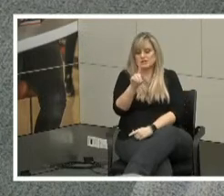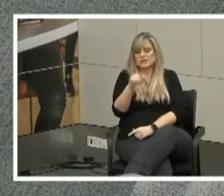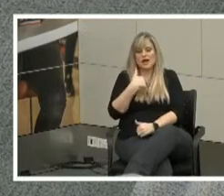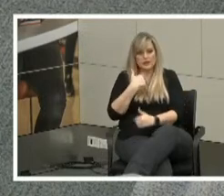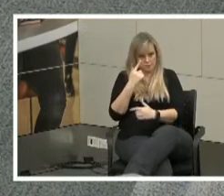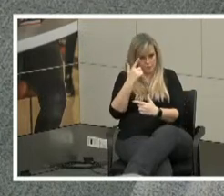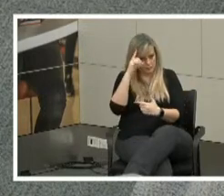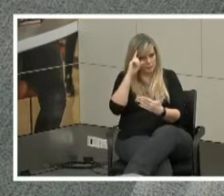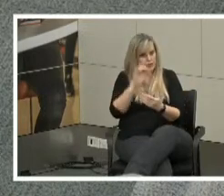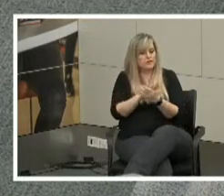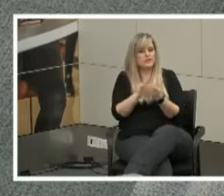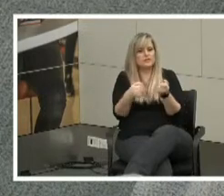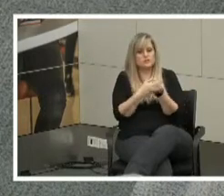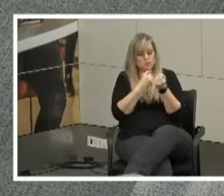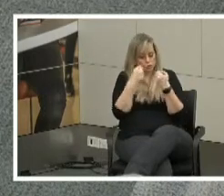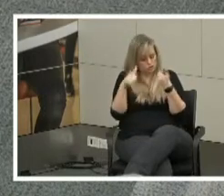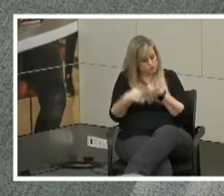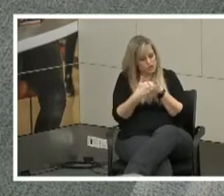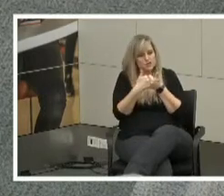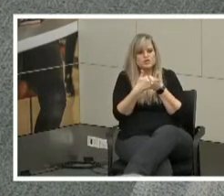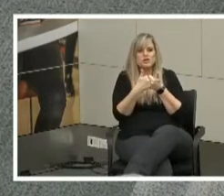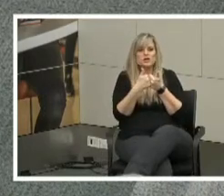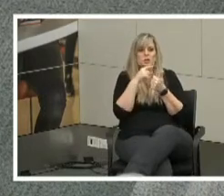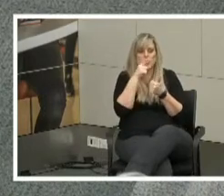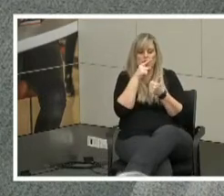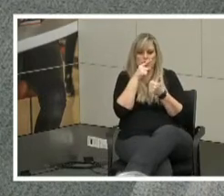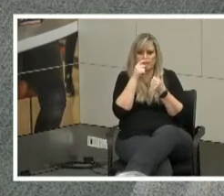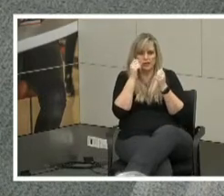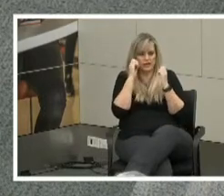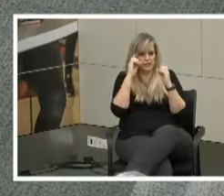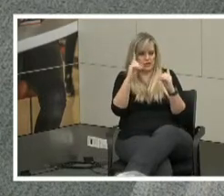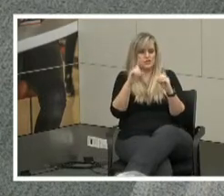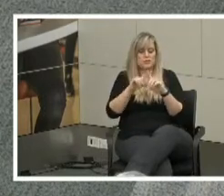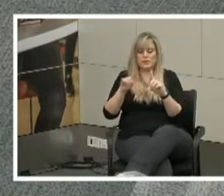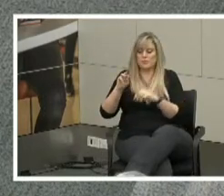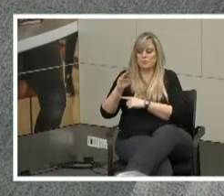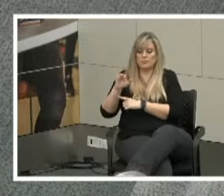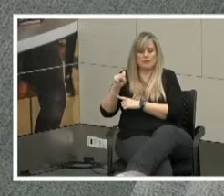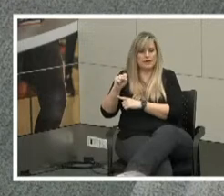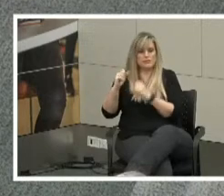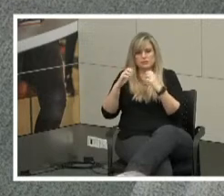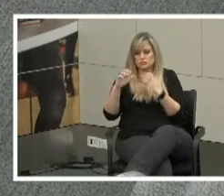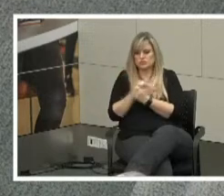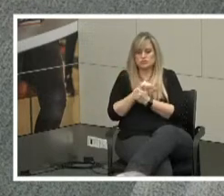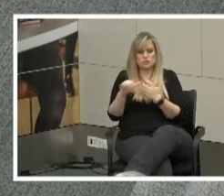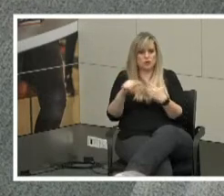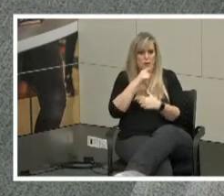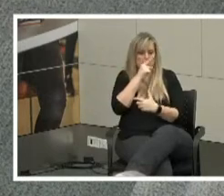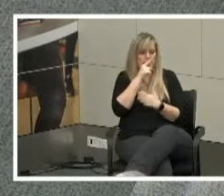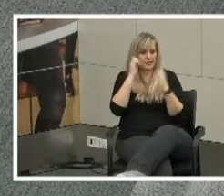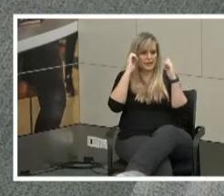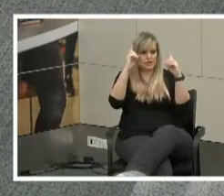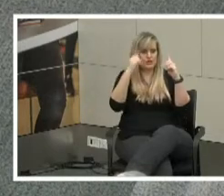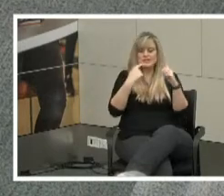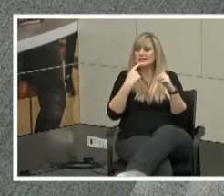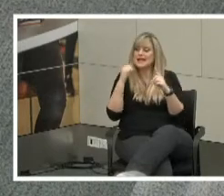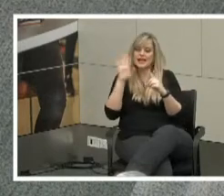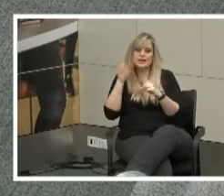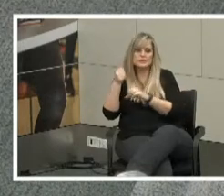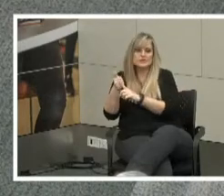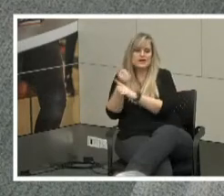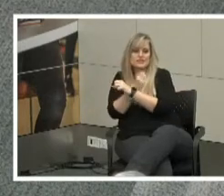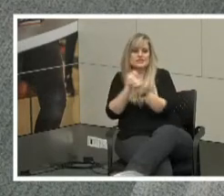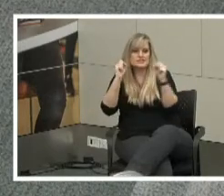school education for all children Mike miles is dismantling public education in HISD while claiming to be its savior